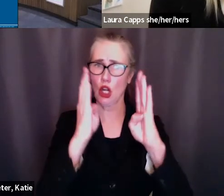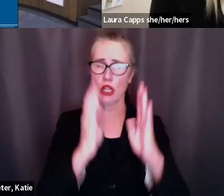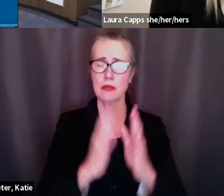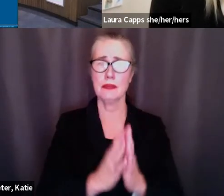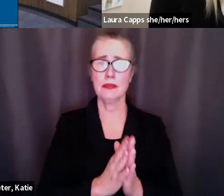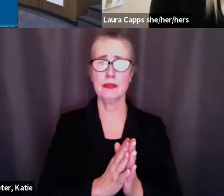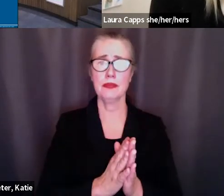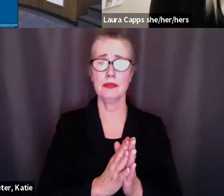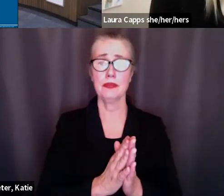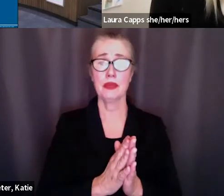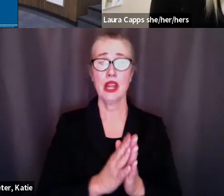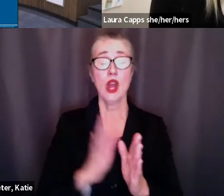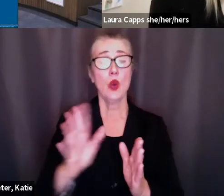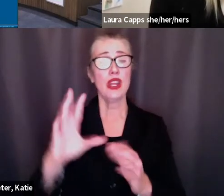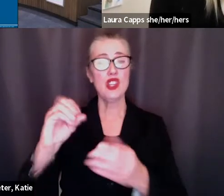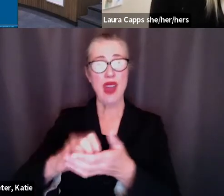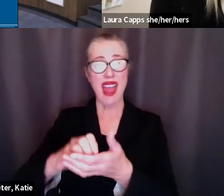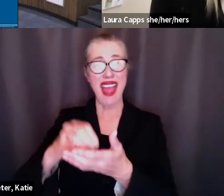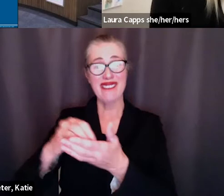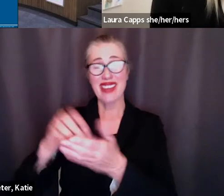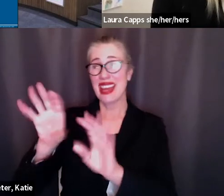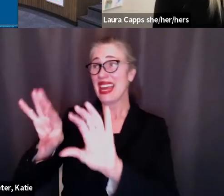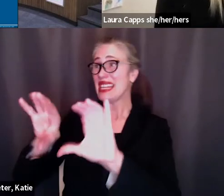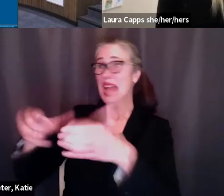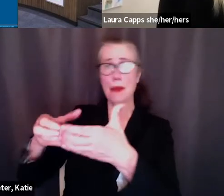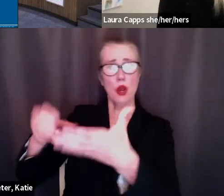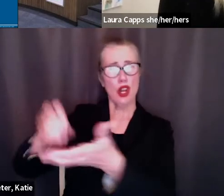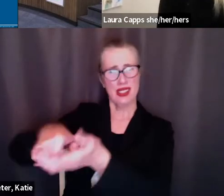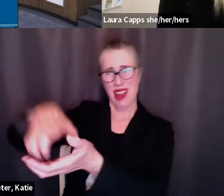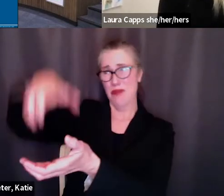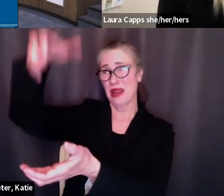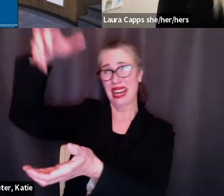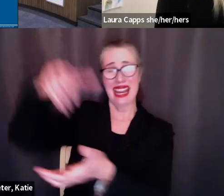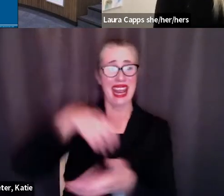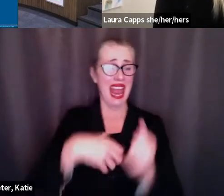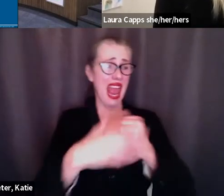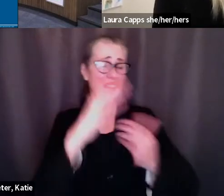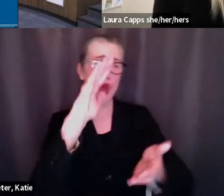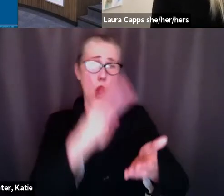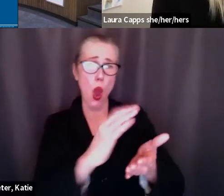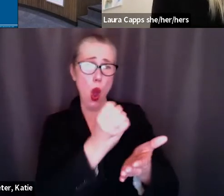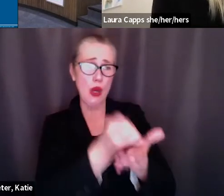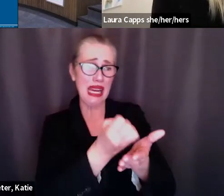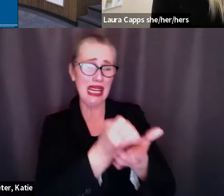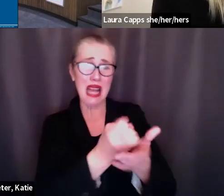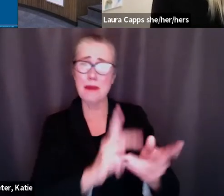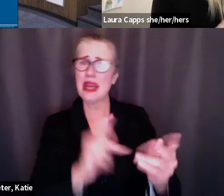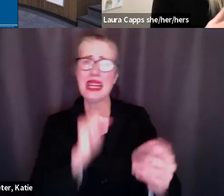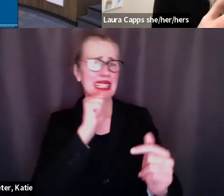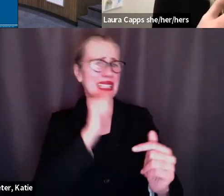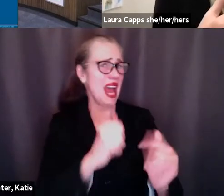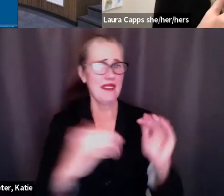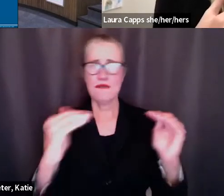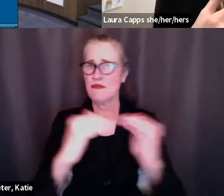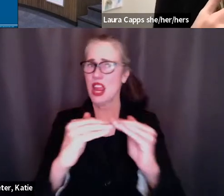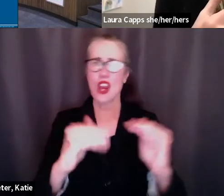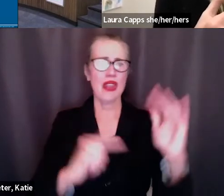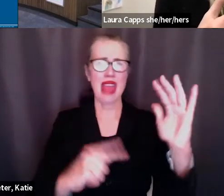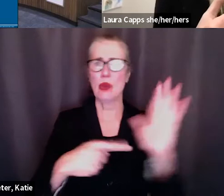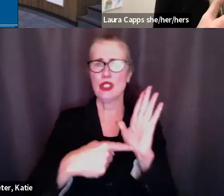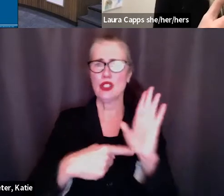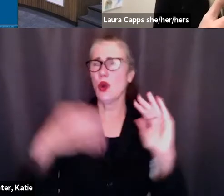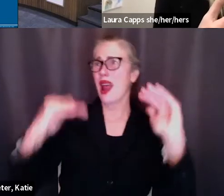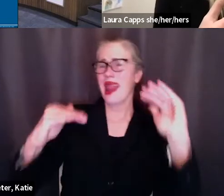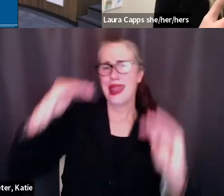grouping offline neighborhoods with low income neighborhoods would diminish the voices of the protected class and create underrepresentation for example